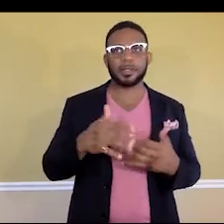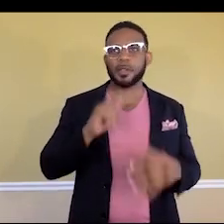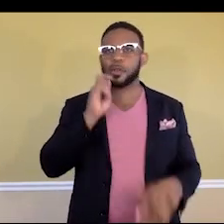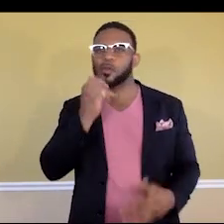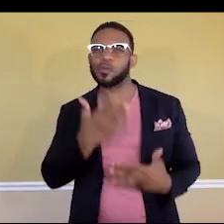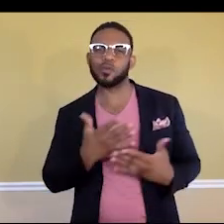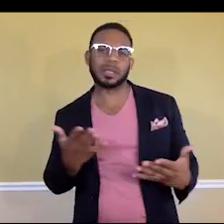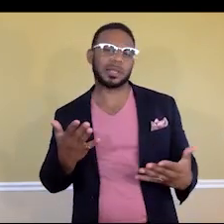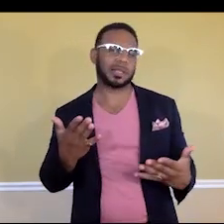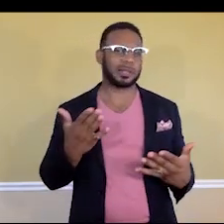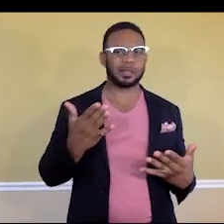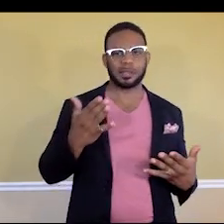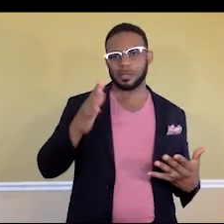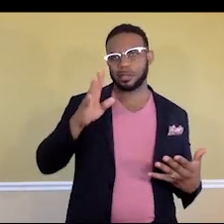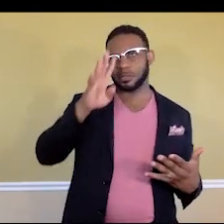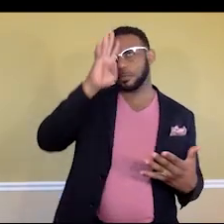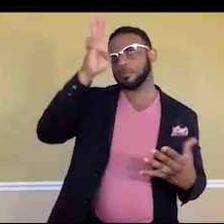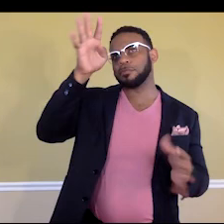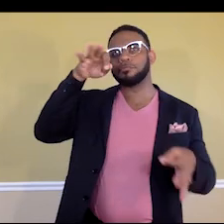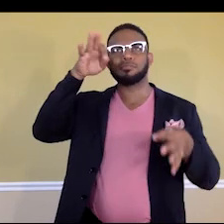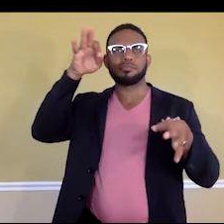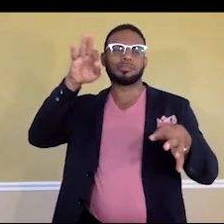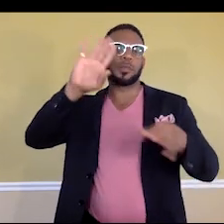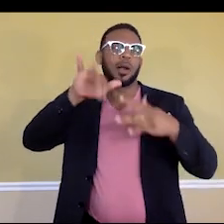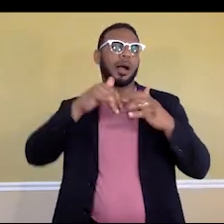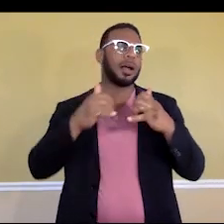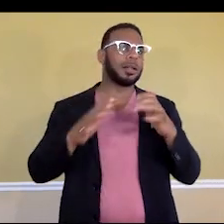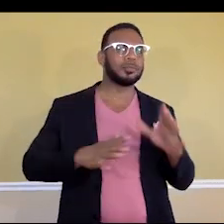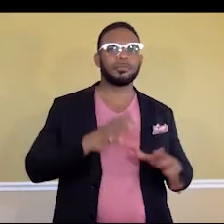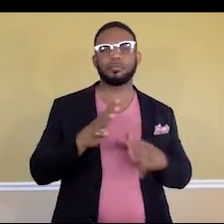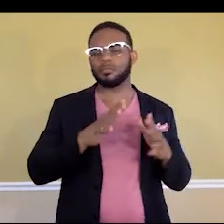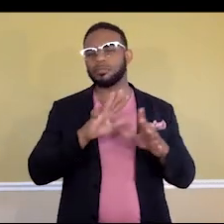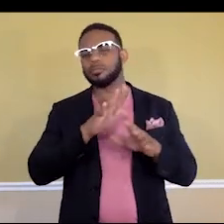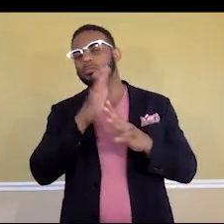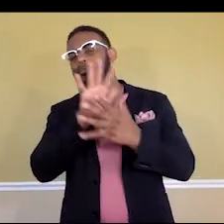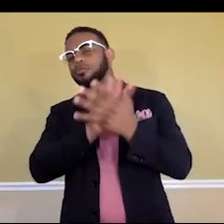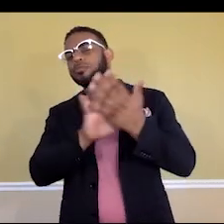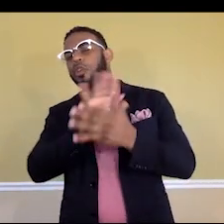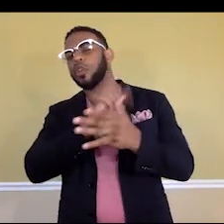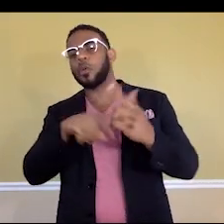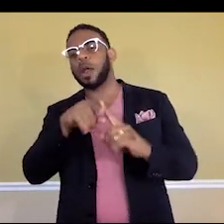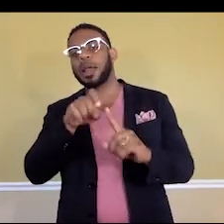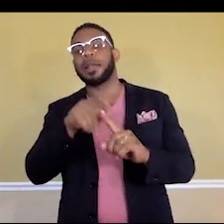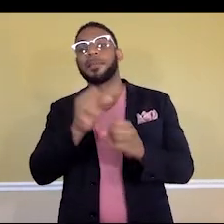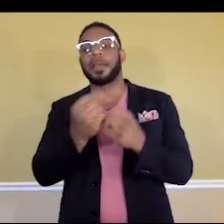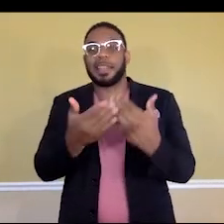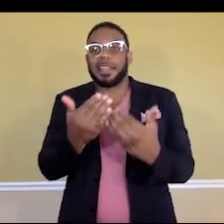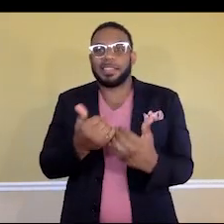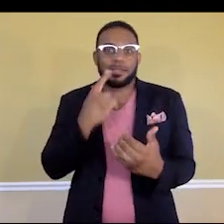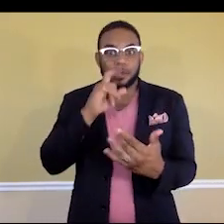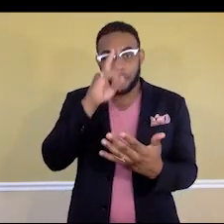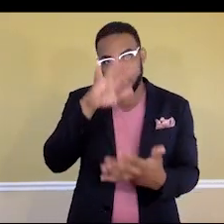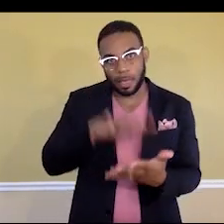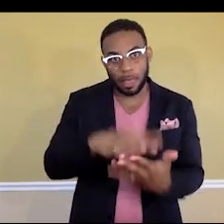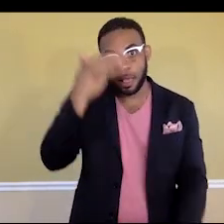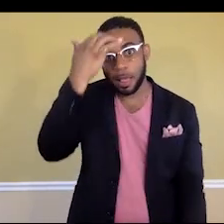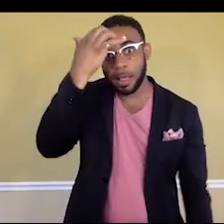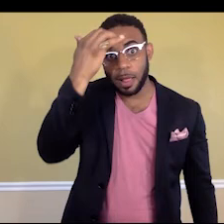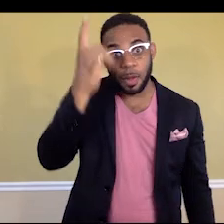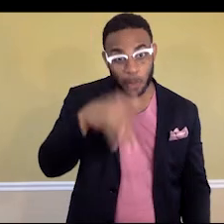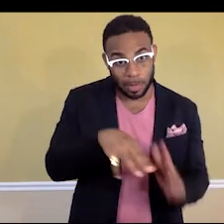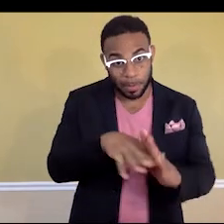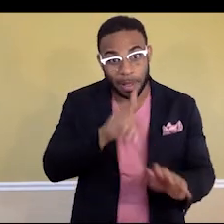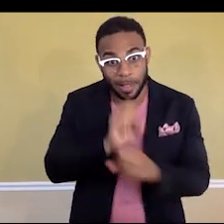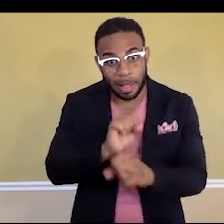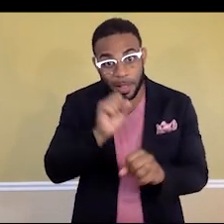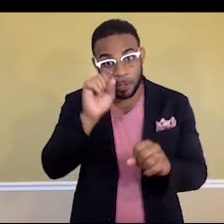cool thing that's a utopia, and all of the shroud of mystery around it makes it easy to just believe what the model